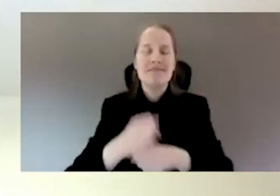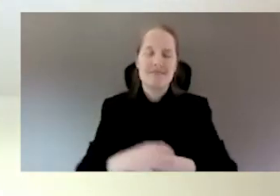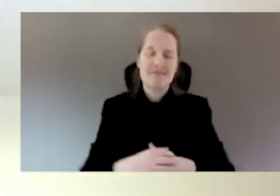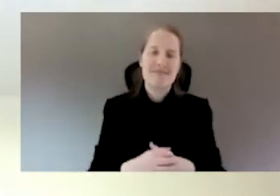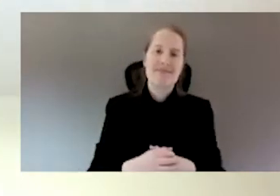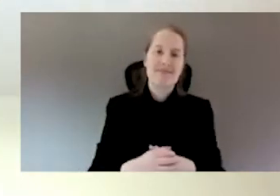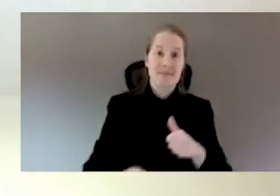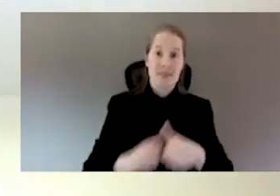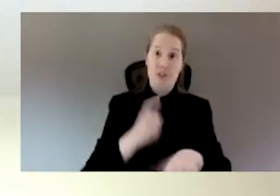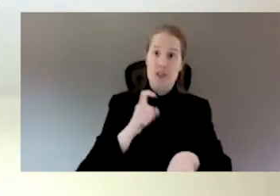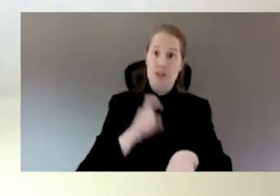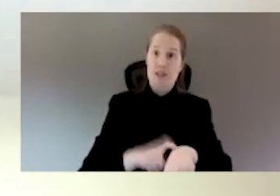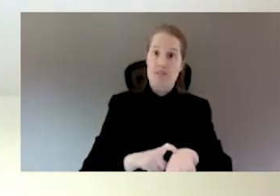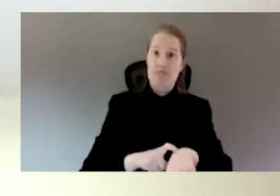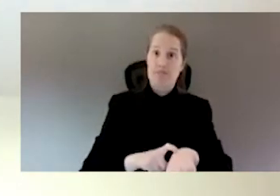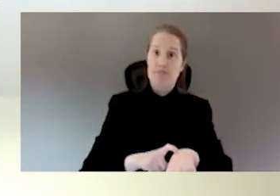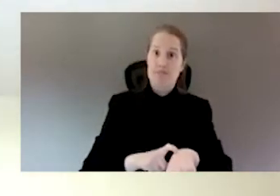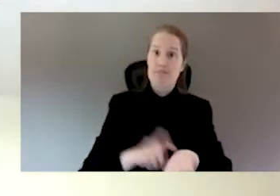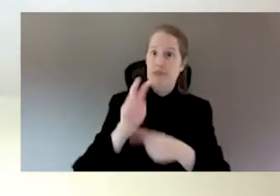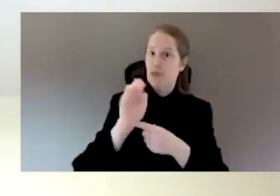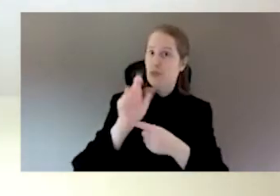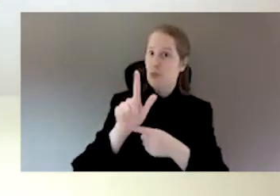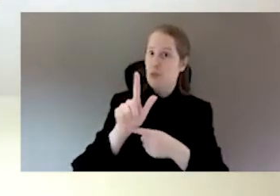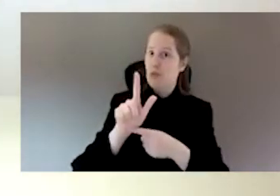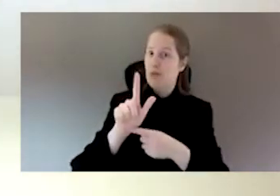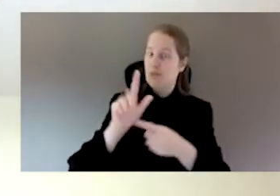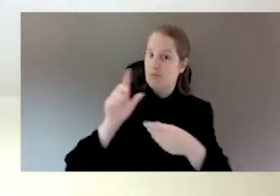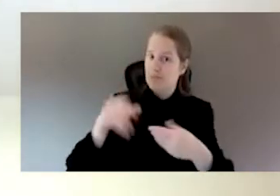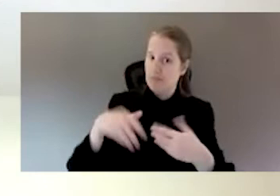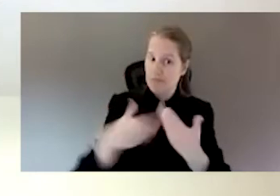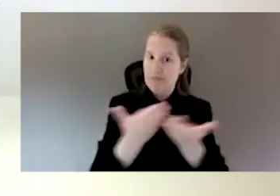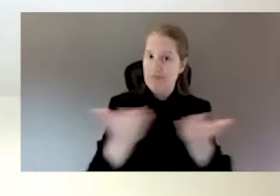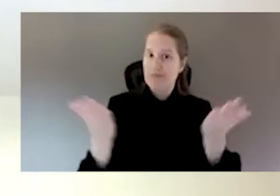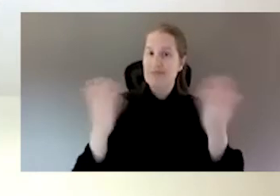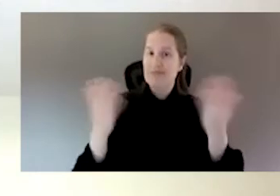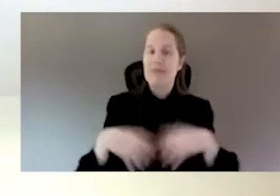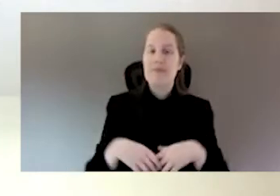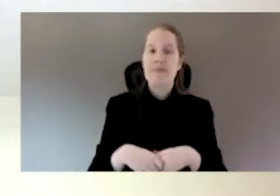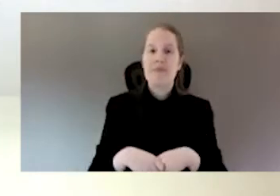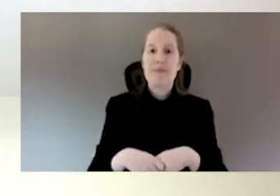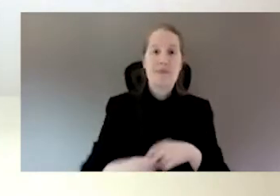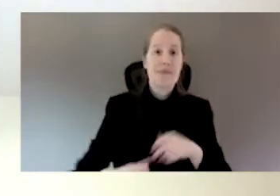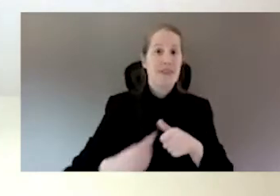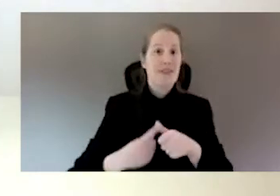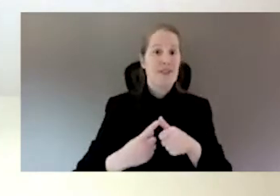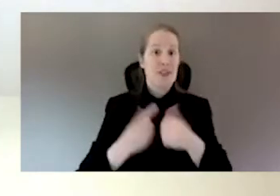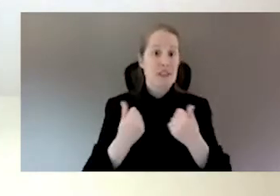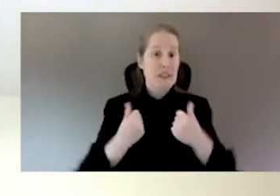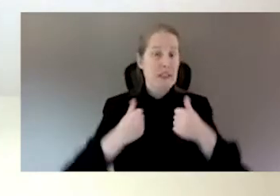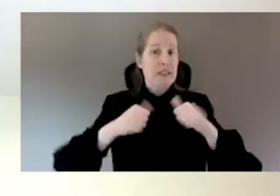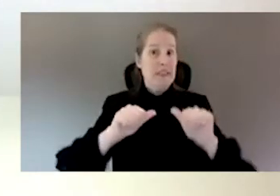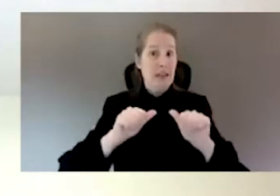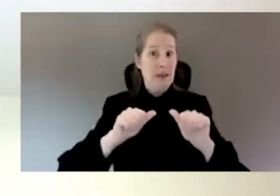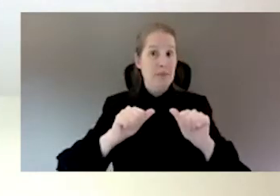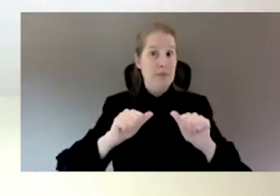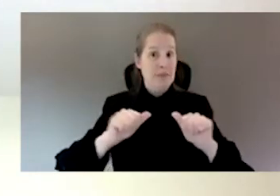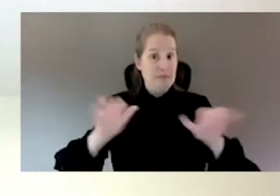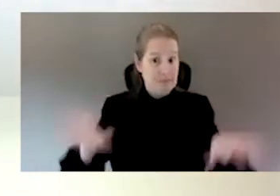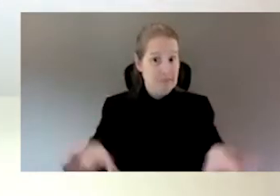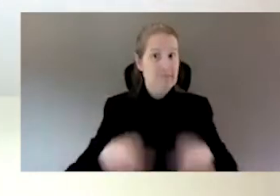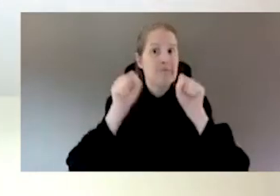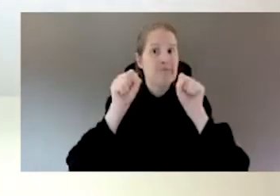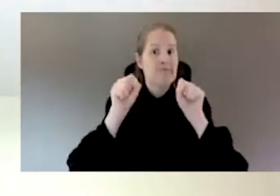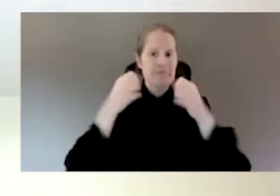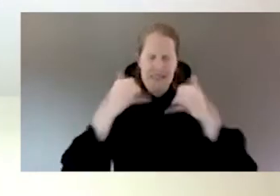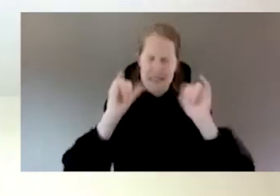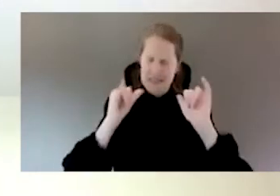is the first time we're doing this virtual format. Even though this is our first attempt doing such a platform, we